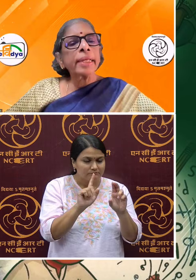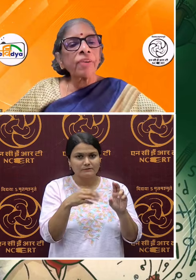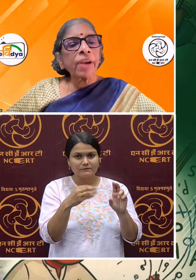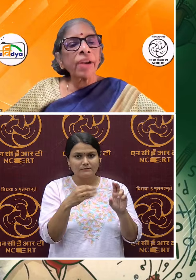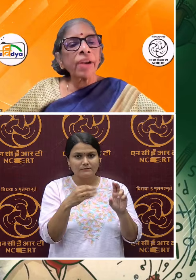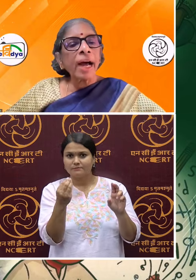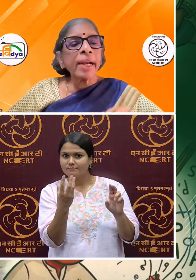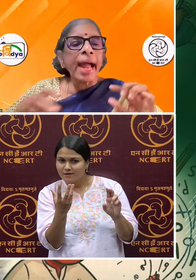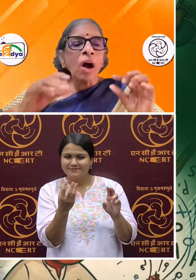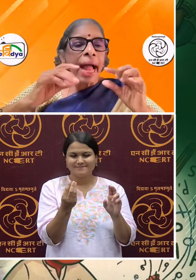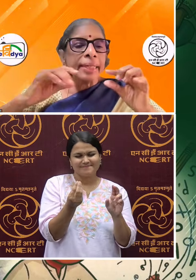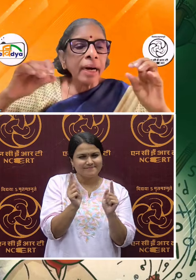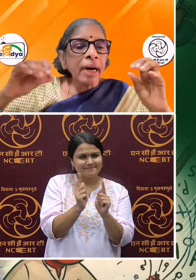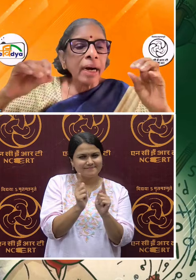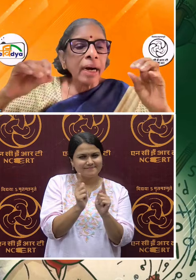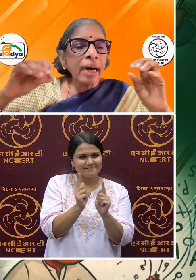the little flower